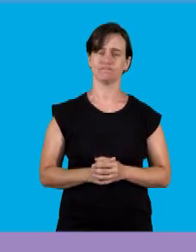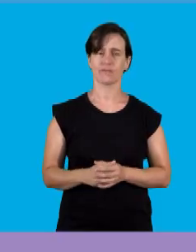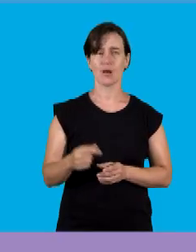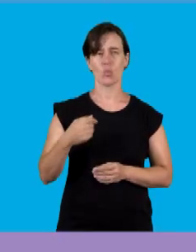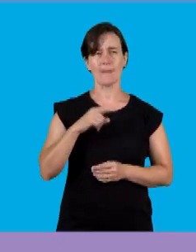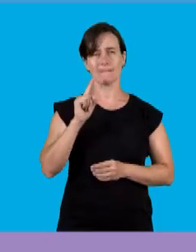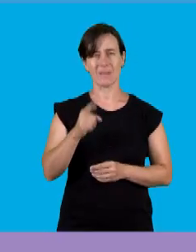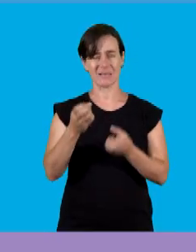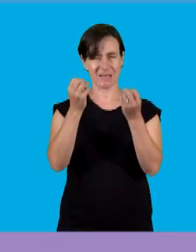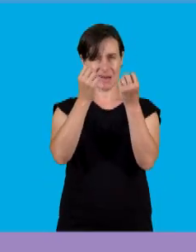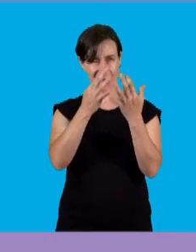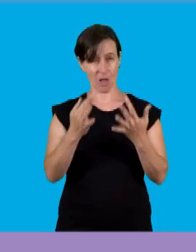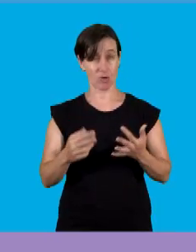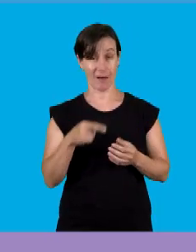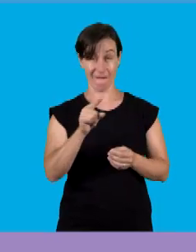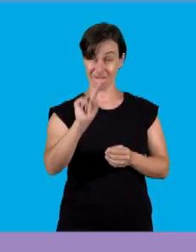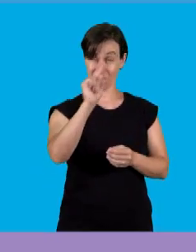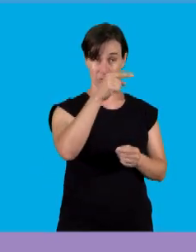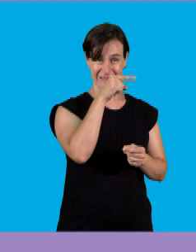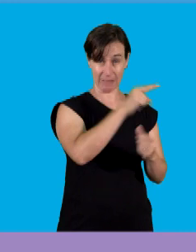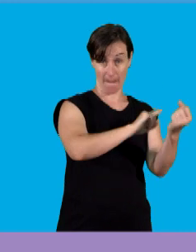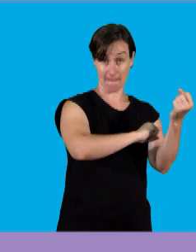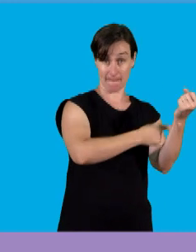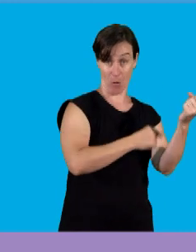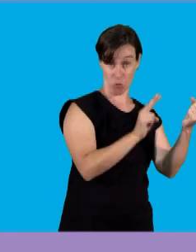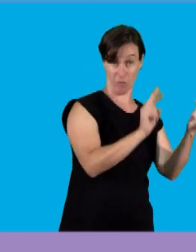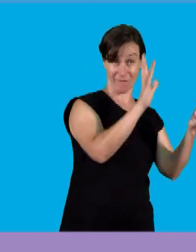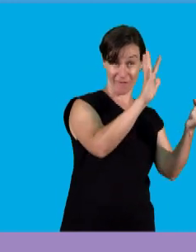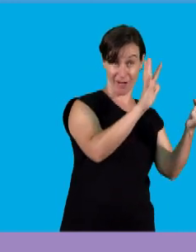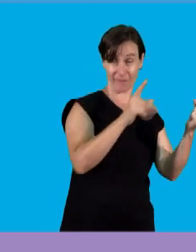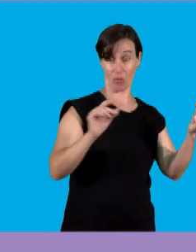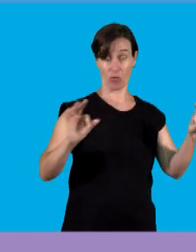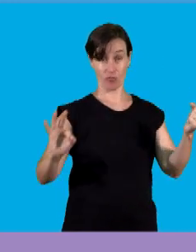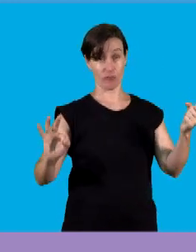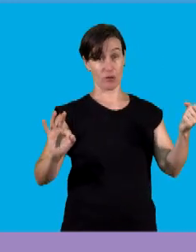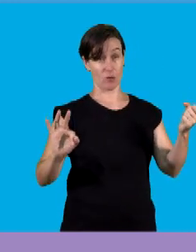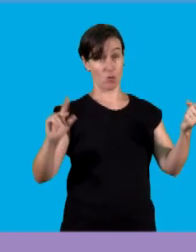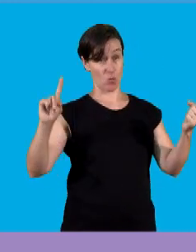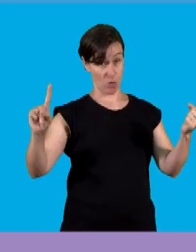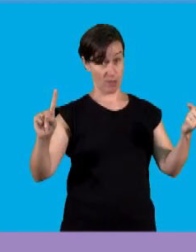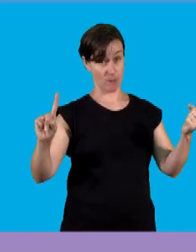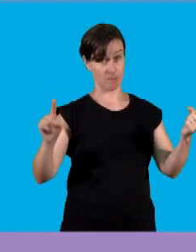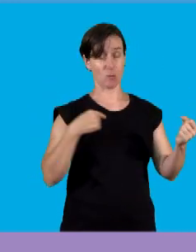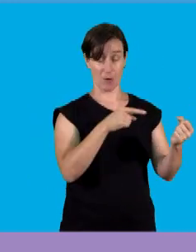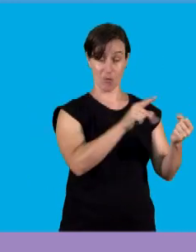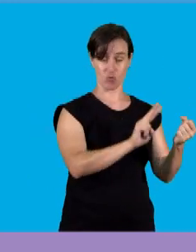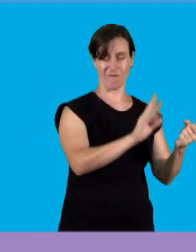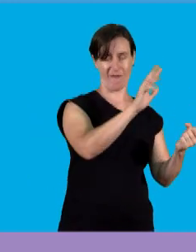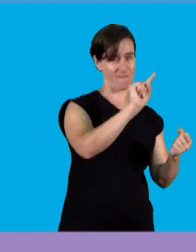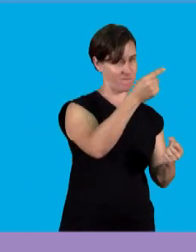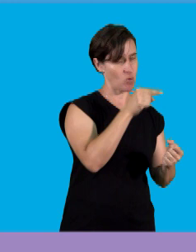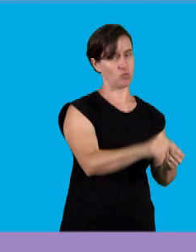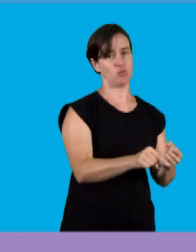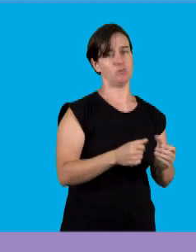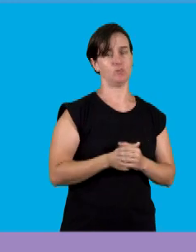that power individually first. So we are going to look at that 2 exponent 5. Let's do our calculation